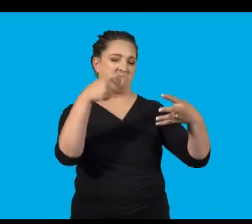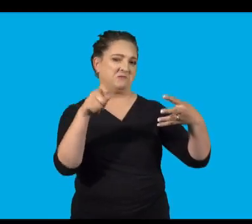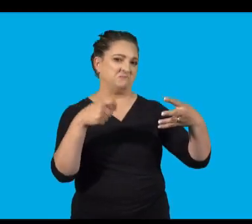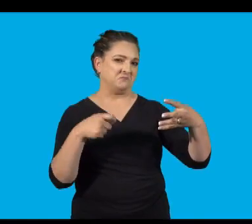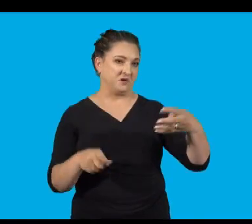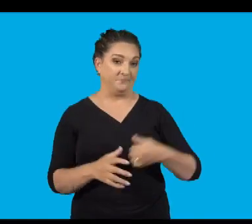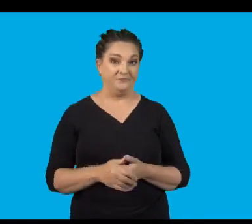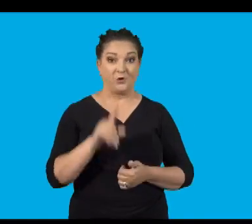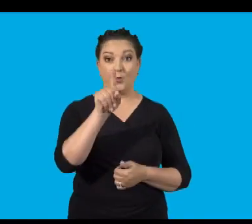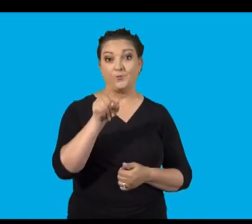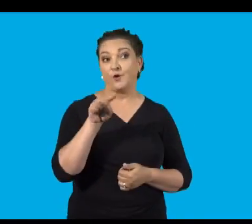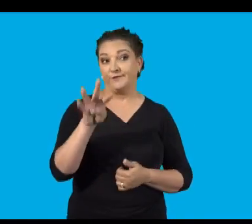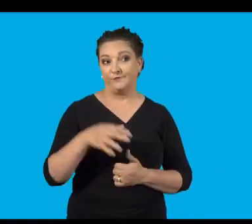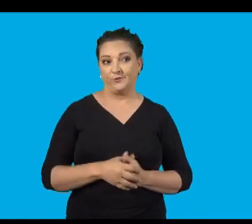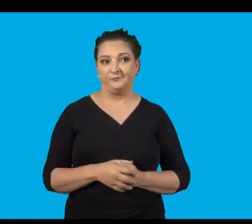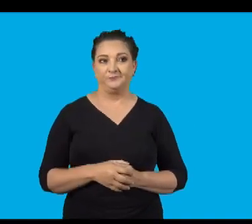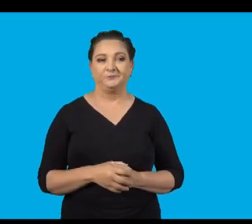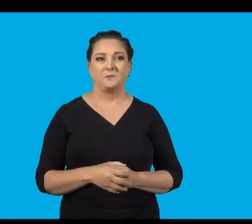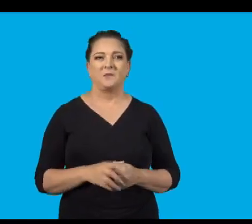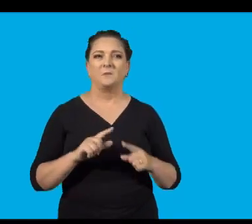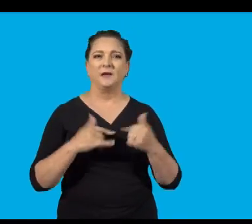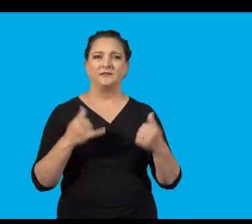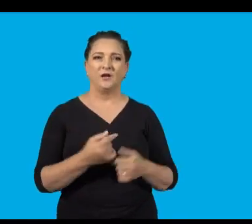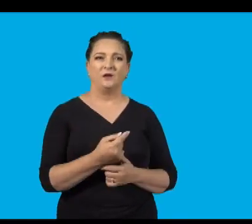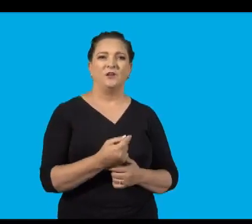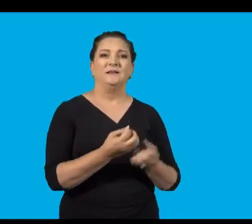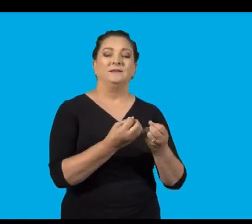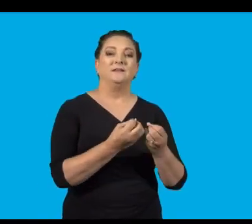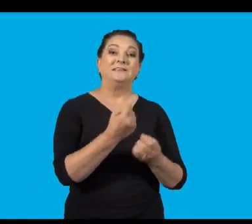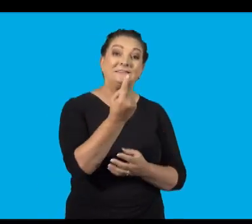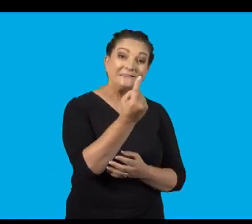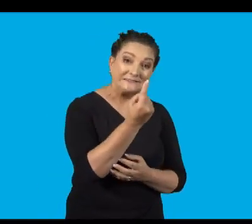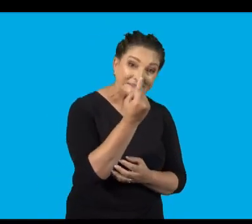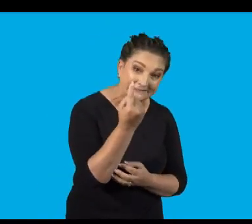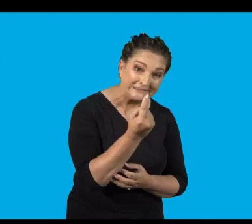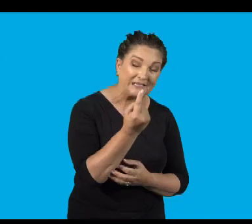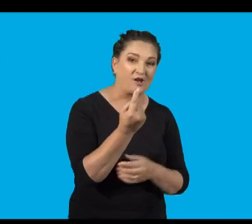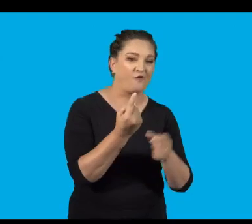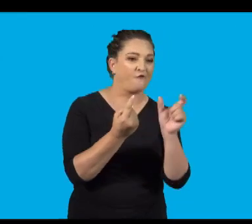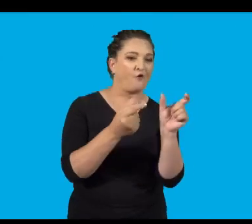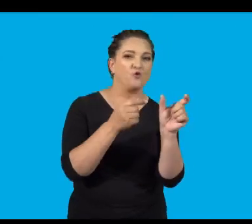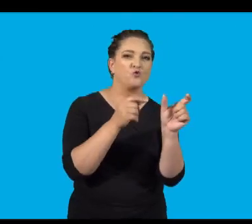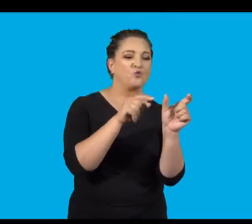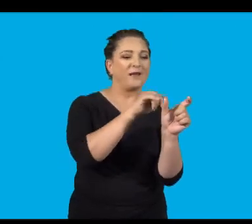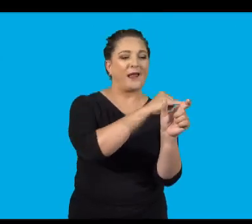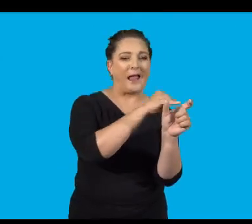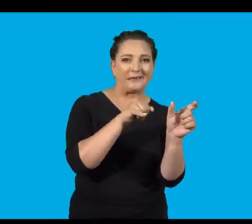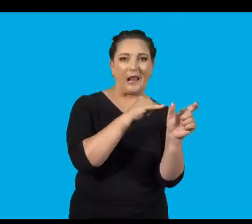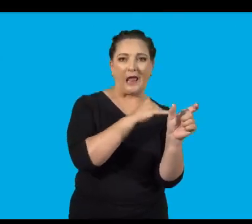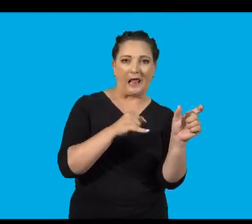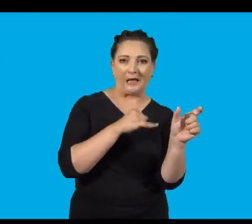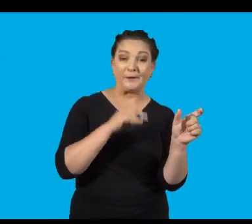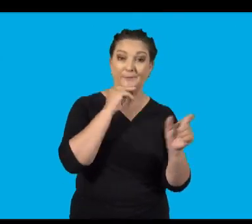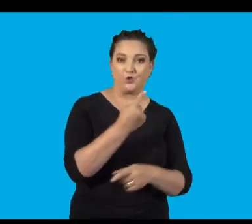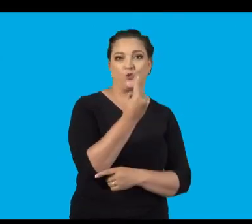you. 1.4, give the singular form of the underlined words. Now you know singular form,